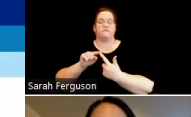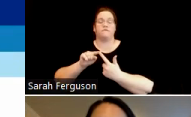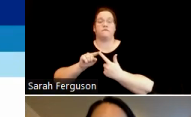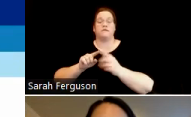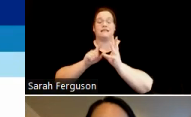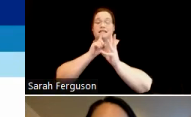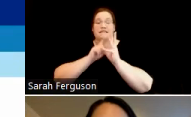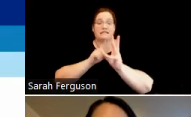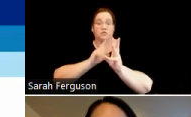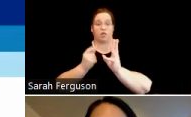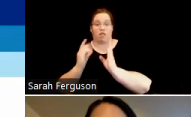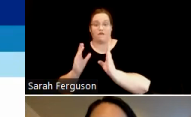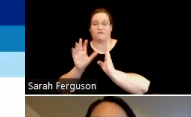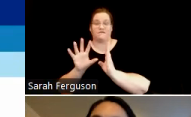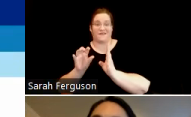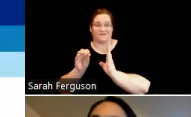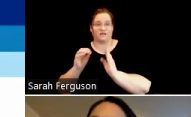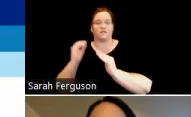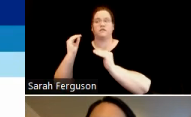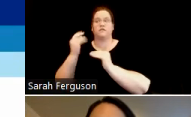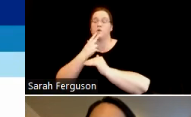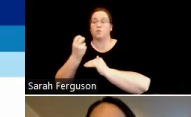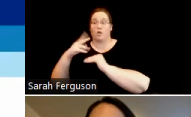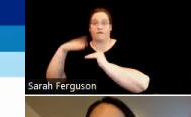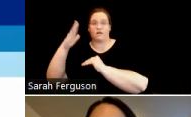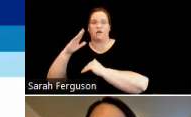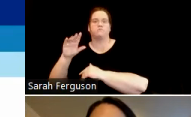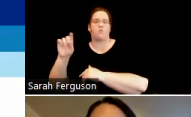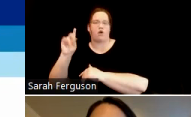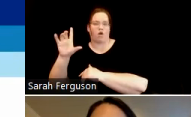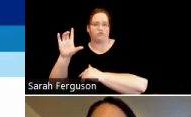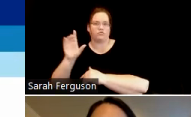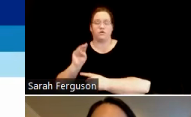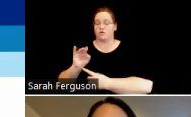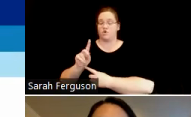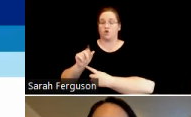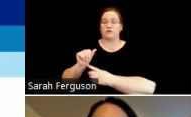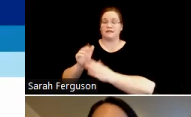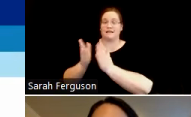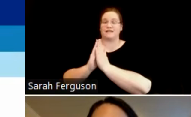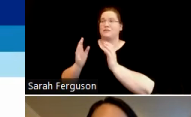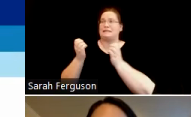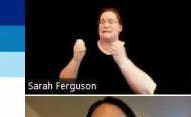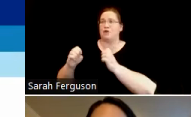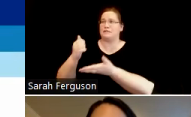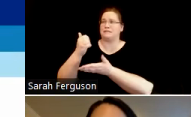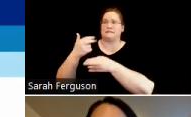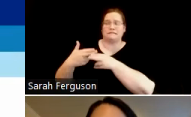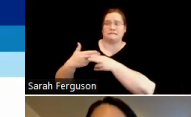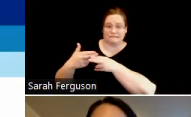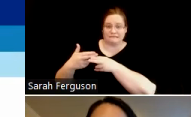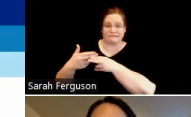up received 100 micrograms. Moderna applied for their EUA for all ages, 6 months